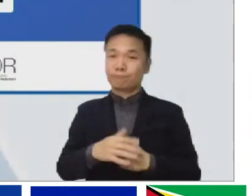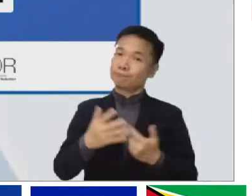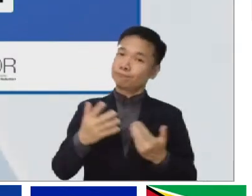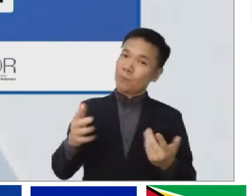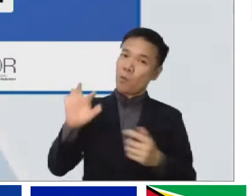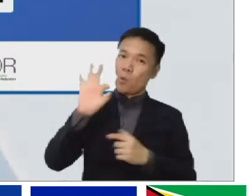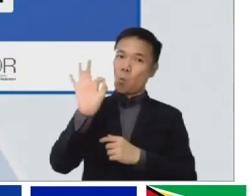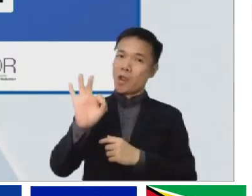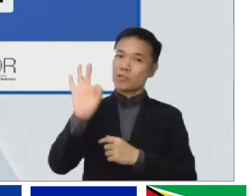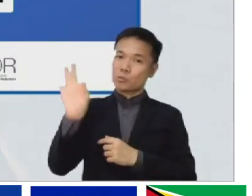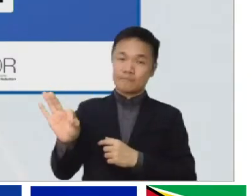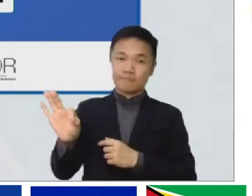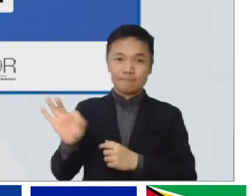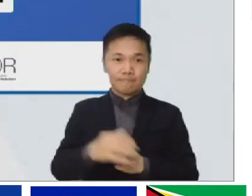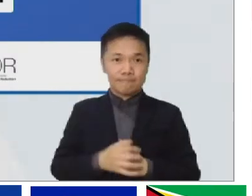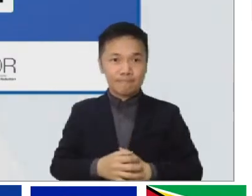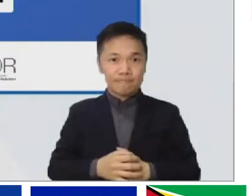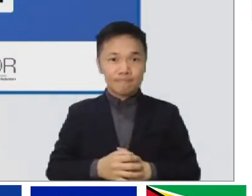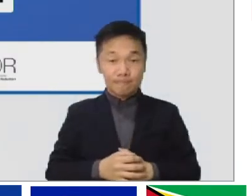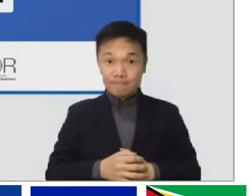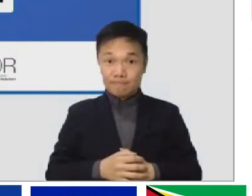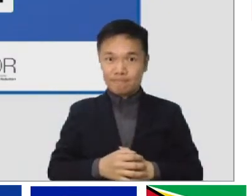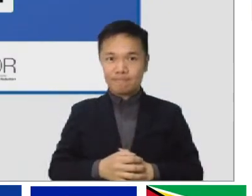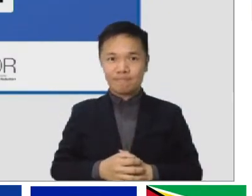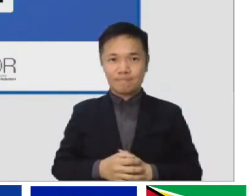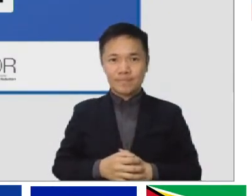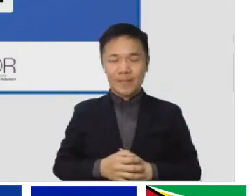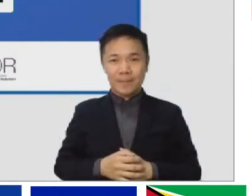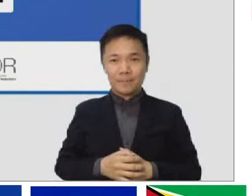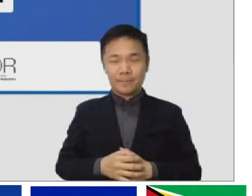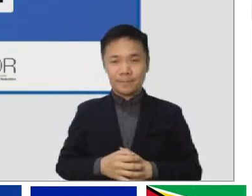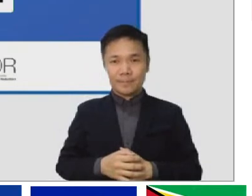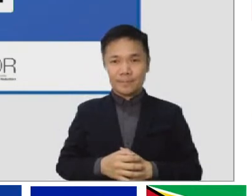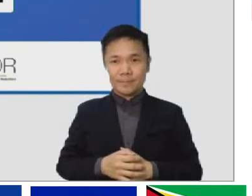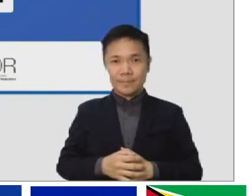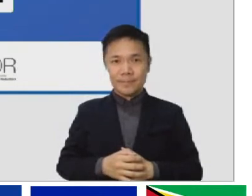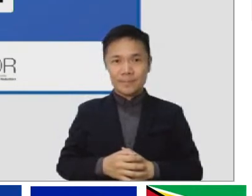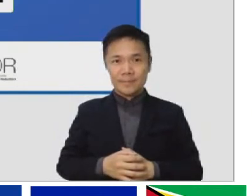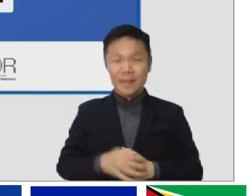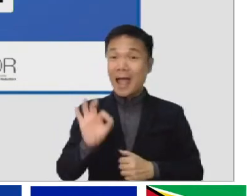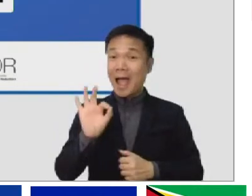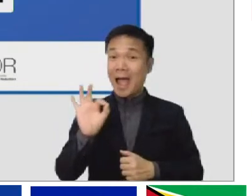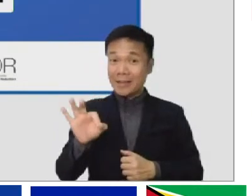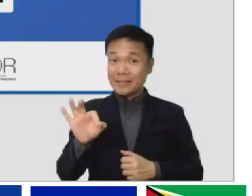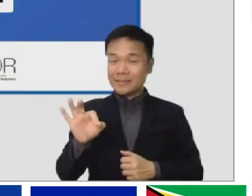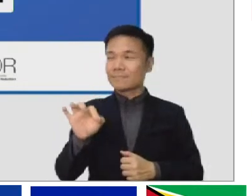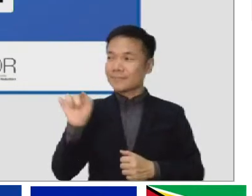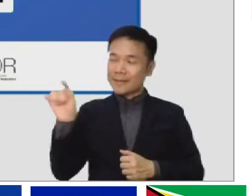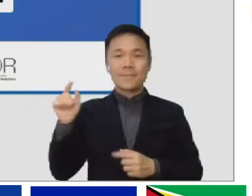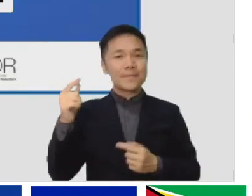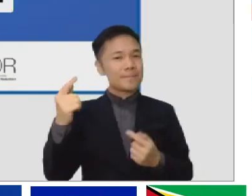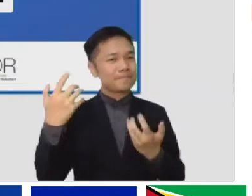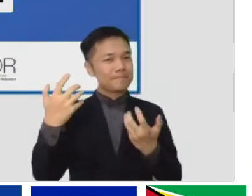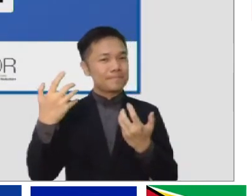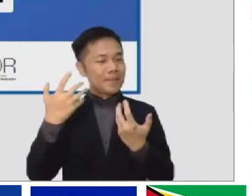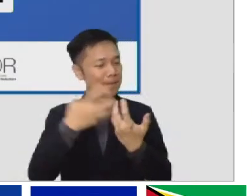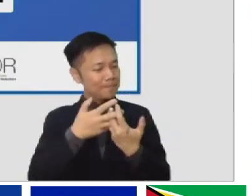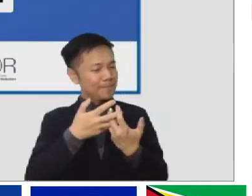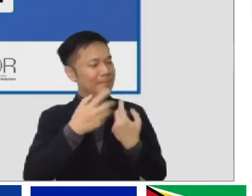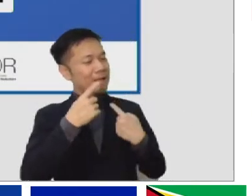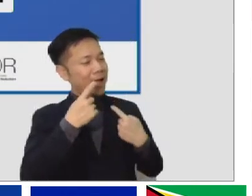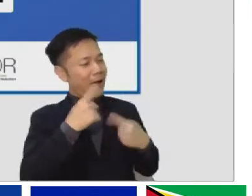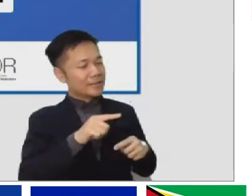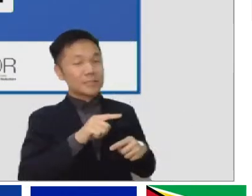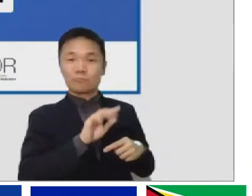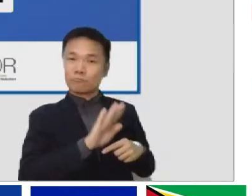be asking. And then you will have the possibility, according to your voting, to look at the results